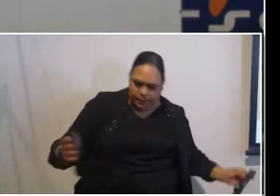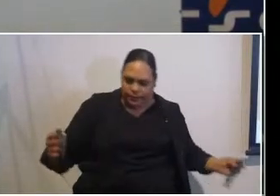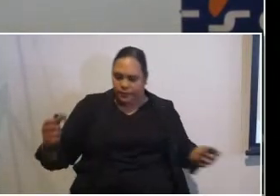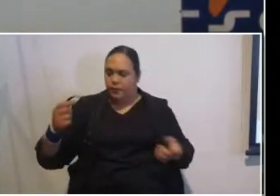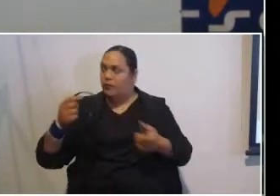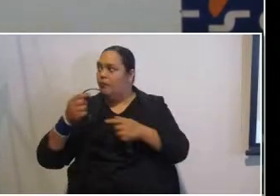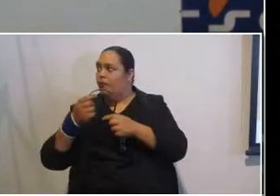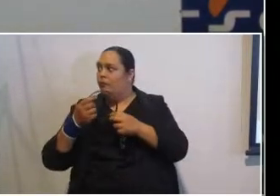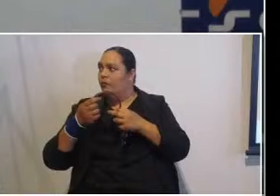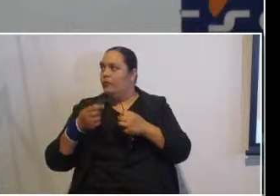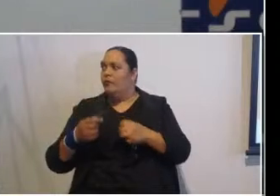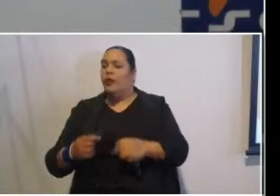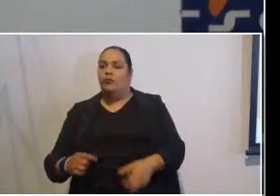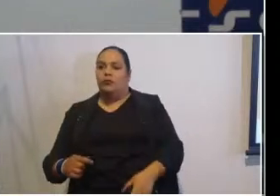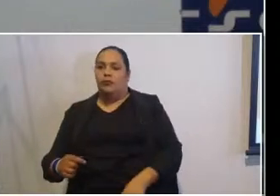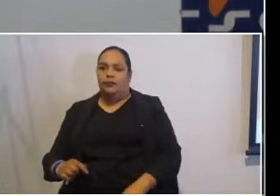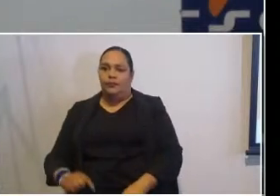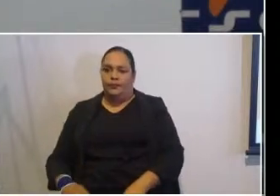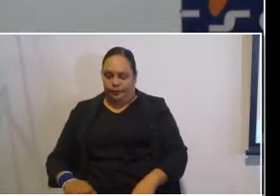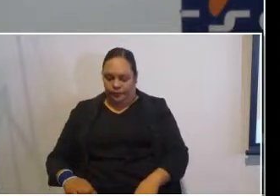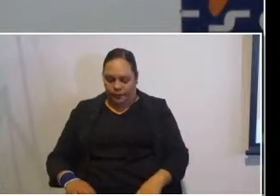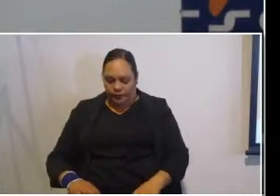As I'm standing here